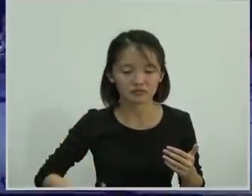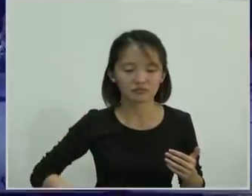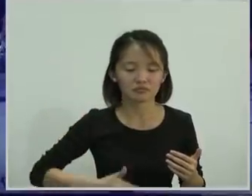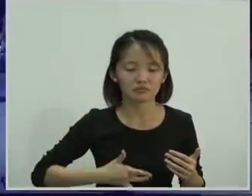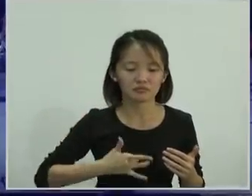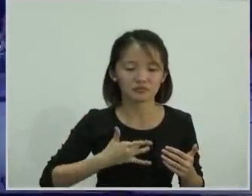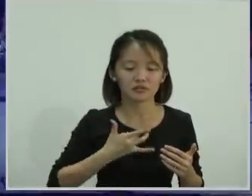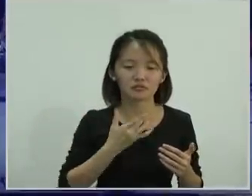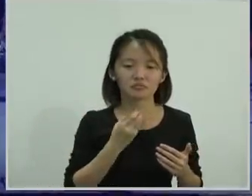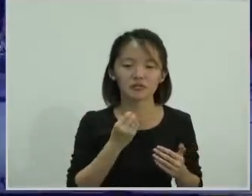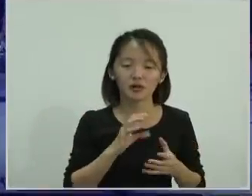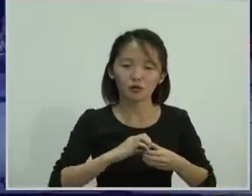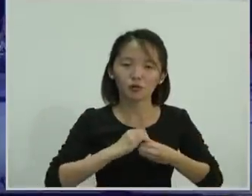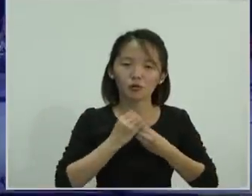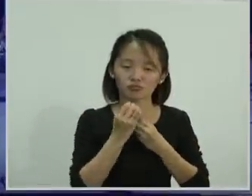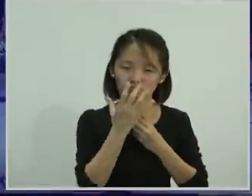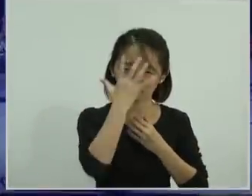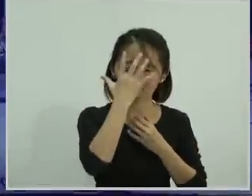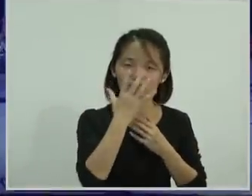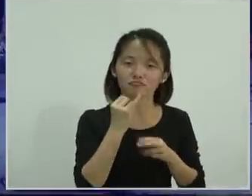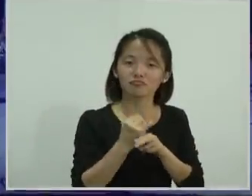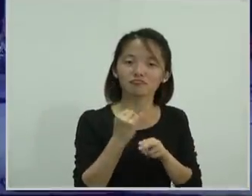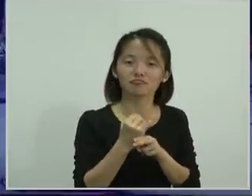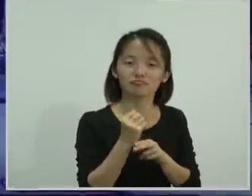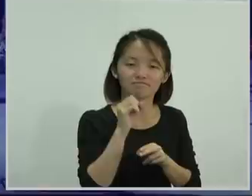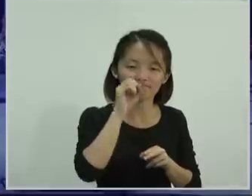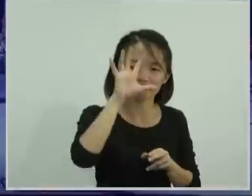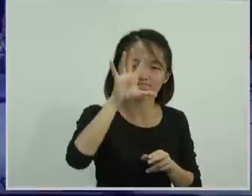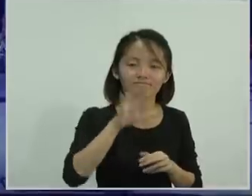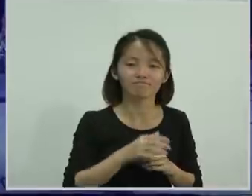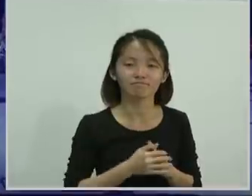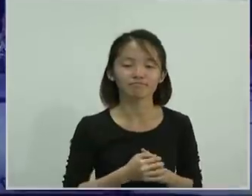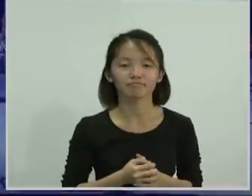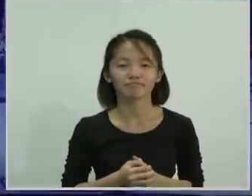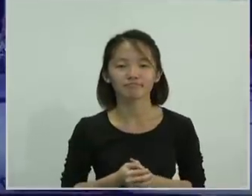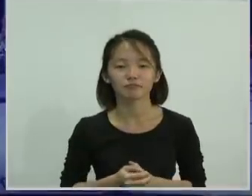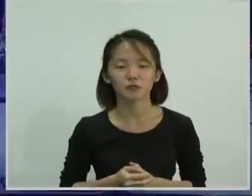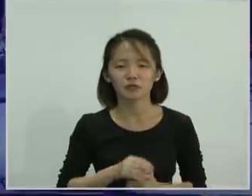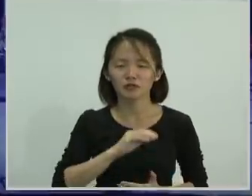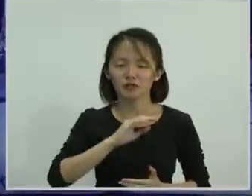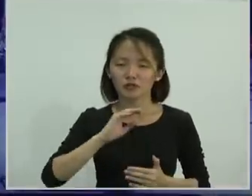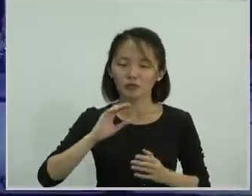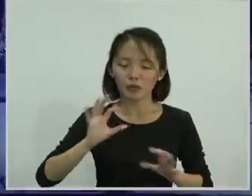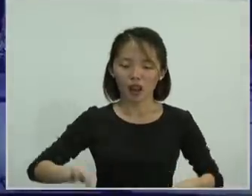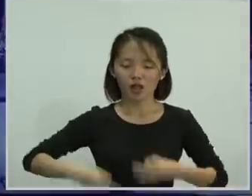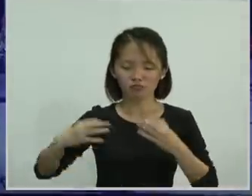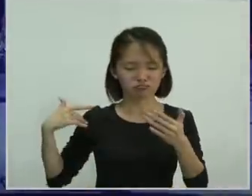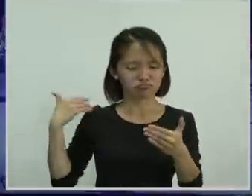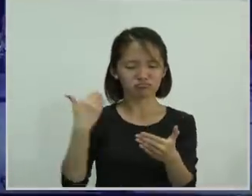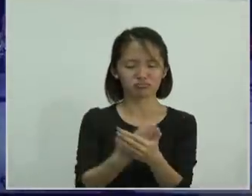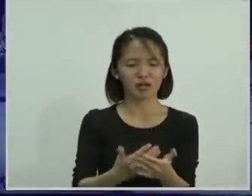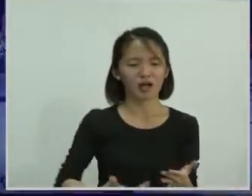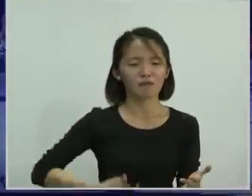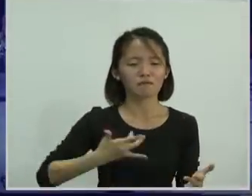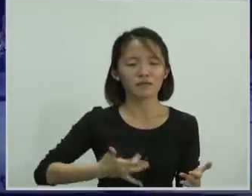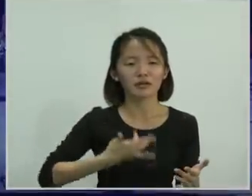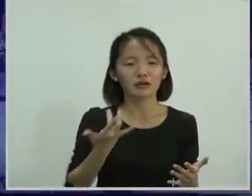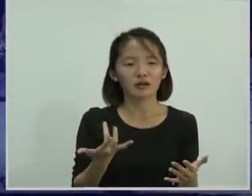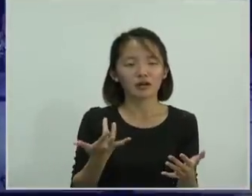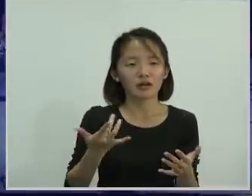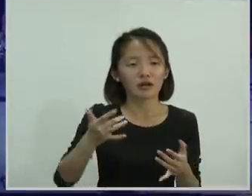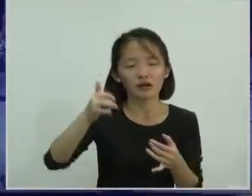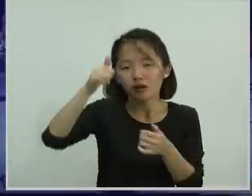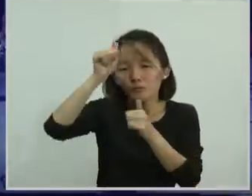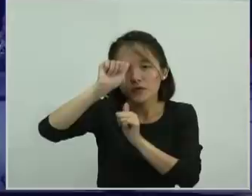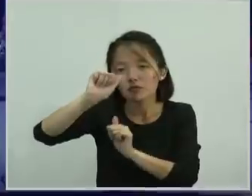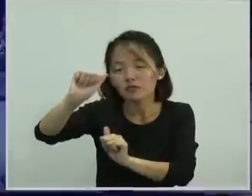All my life, I thought that adoration and affirmation had to be earned. I was always